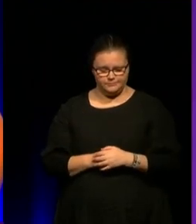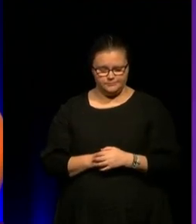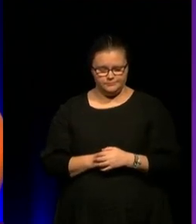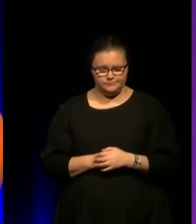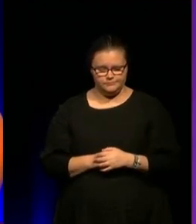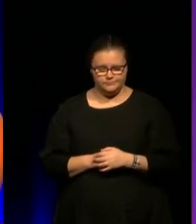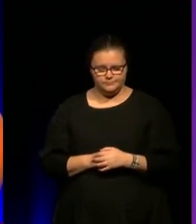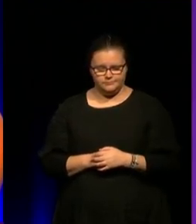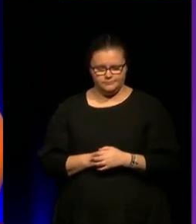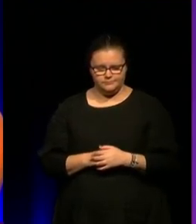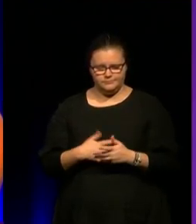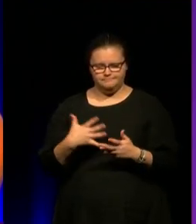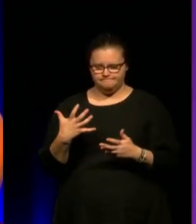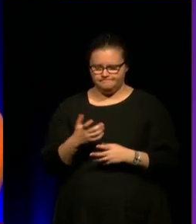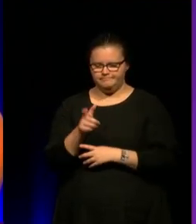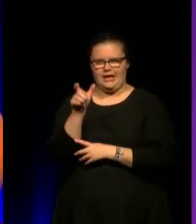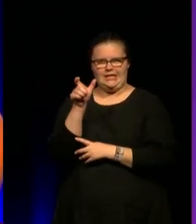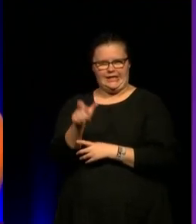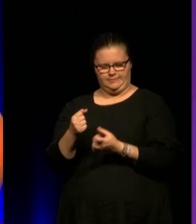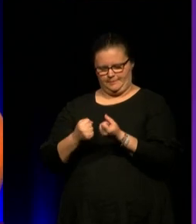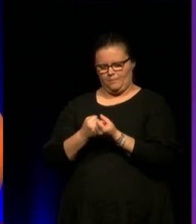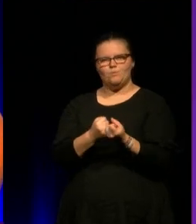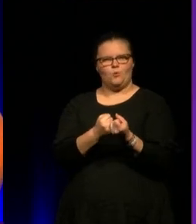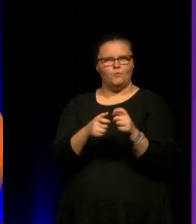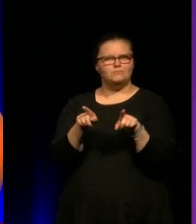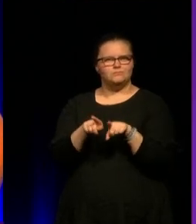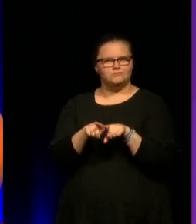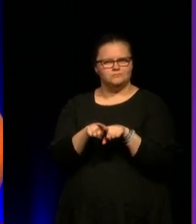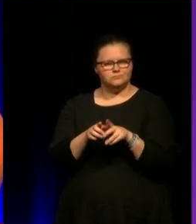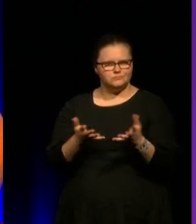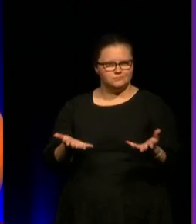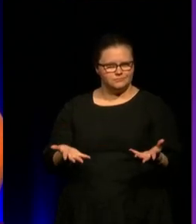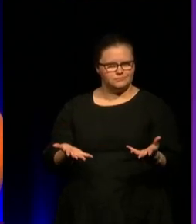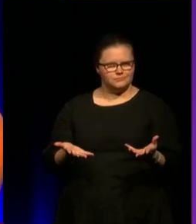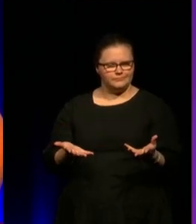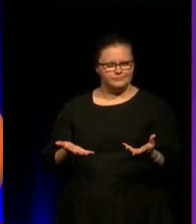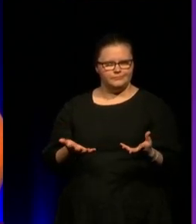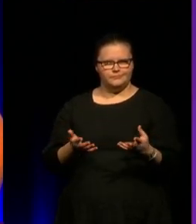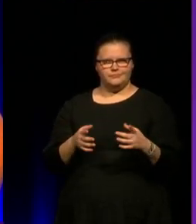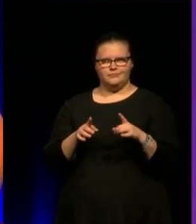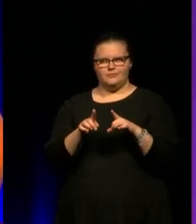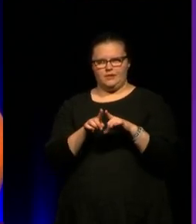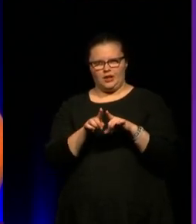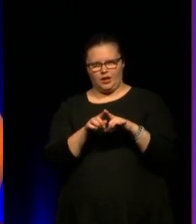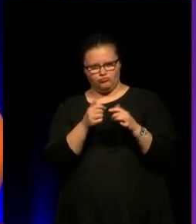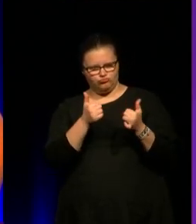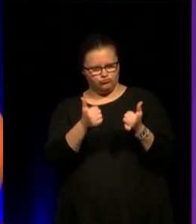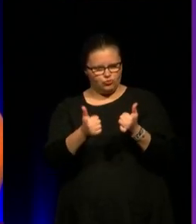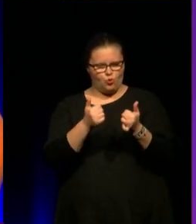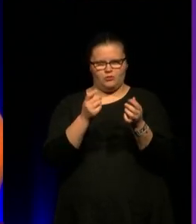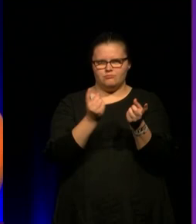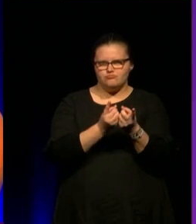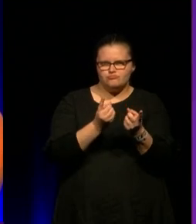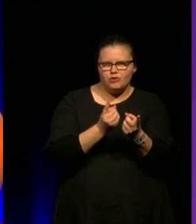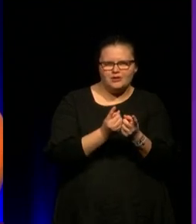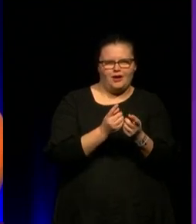you have to do the customer support piece as well. So if we were to, it'd be like to commercialize a product effectively in any country,